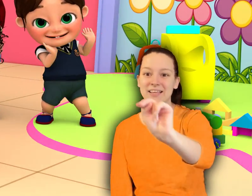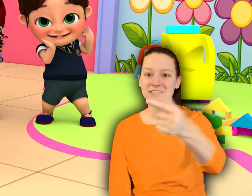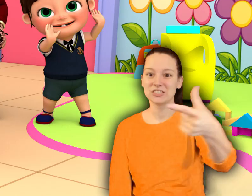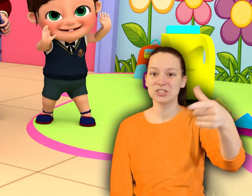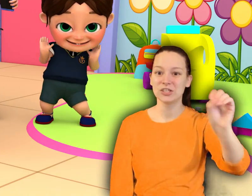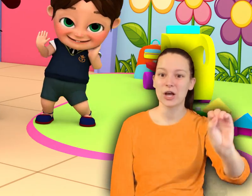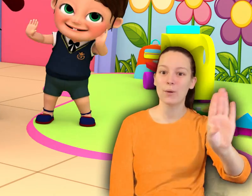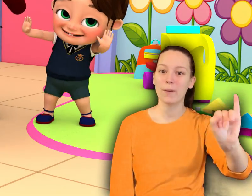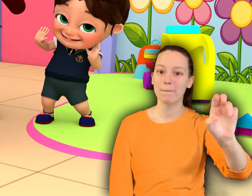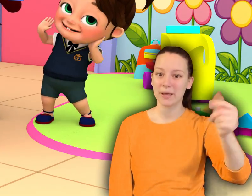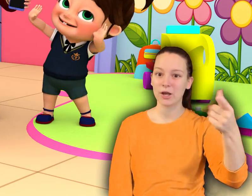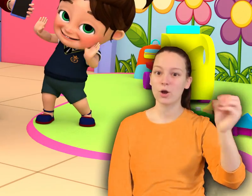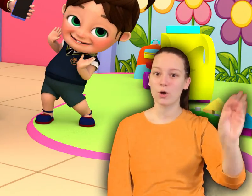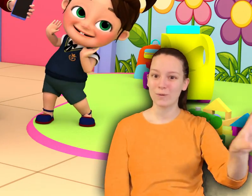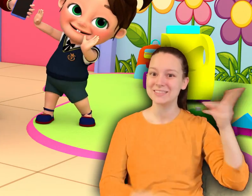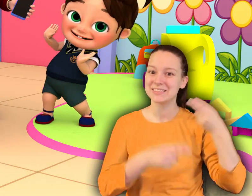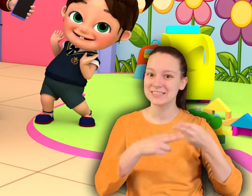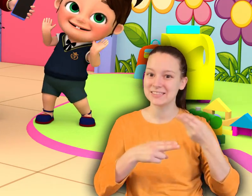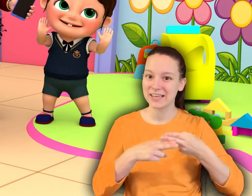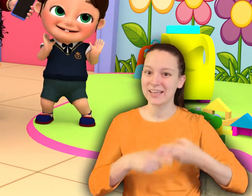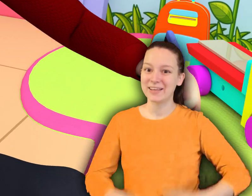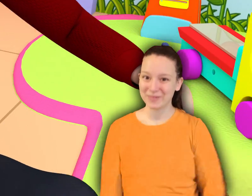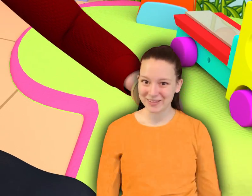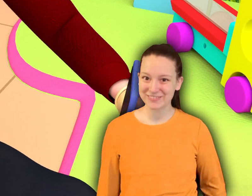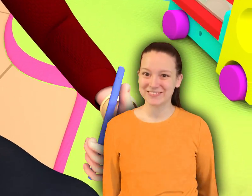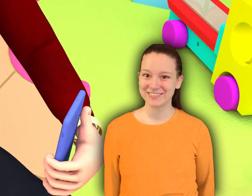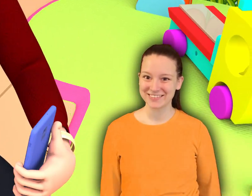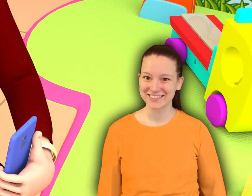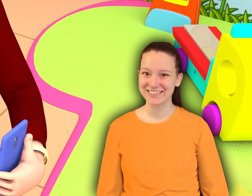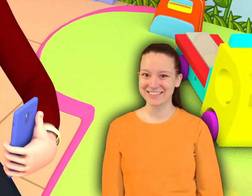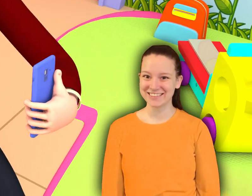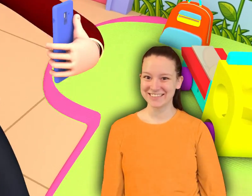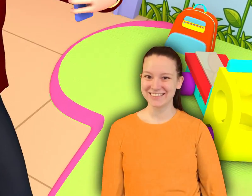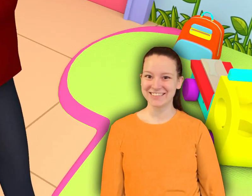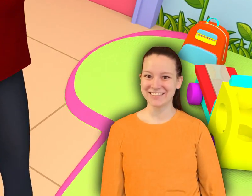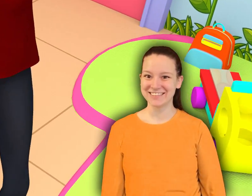b i n g o and was his